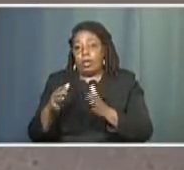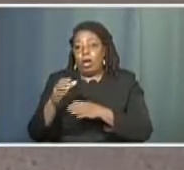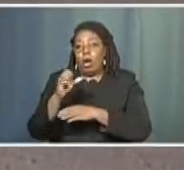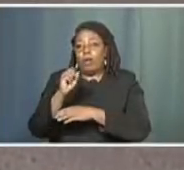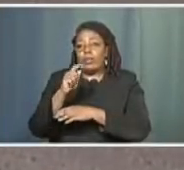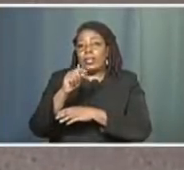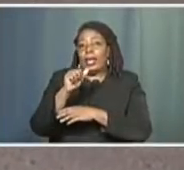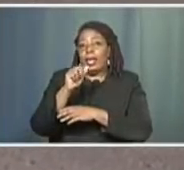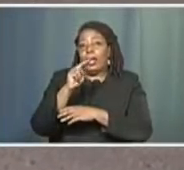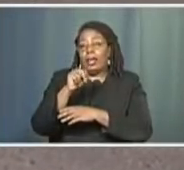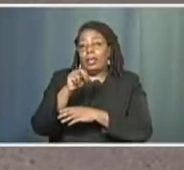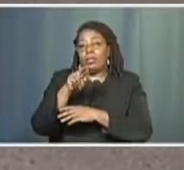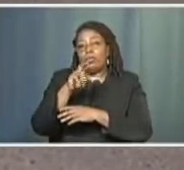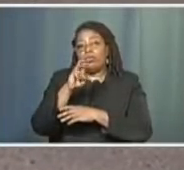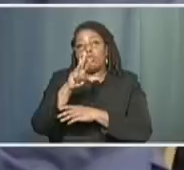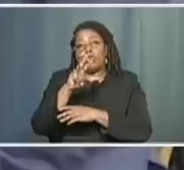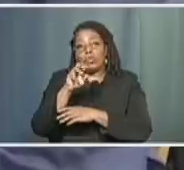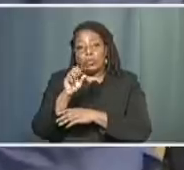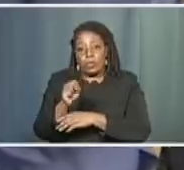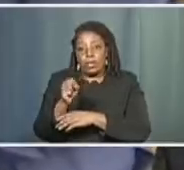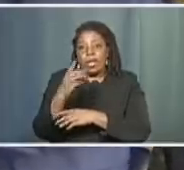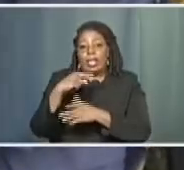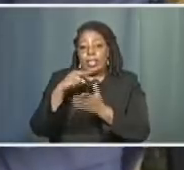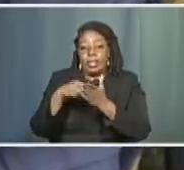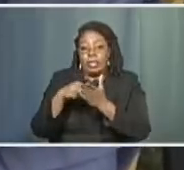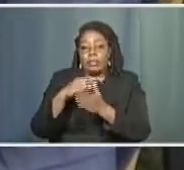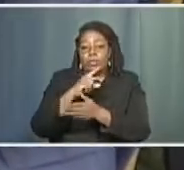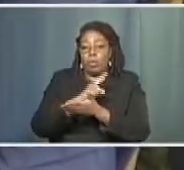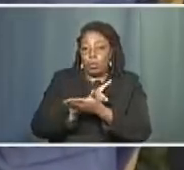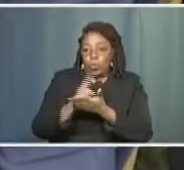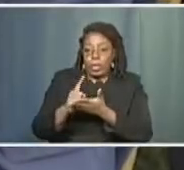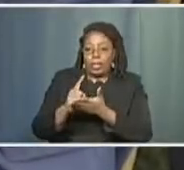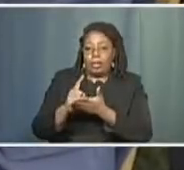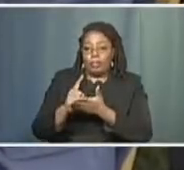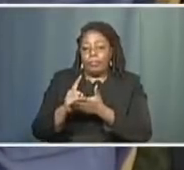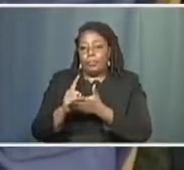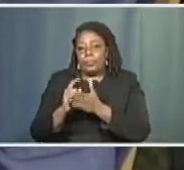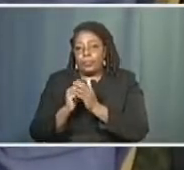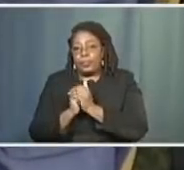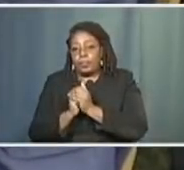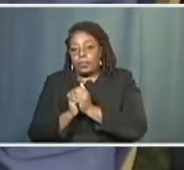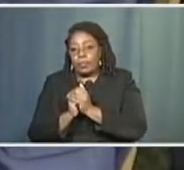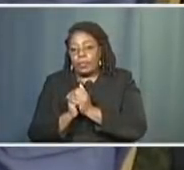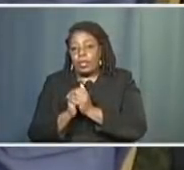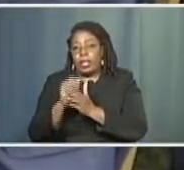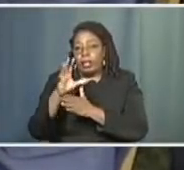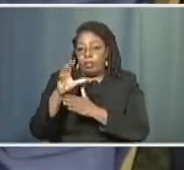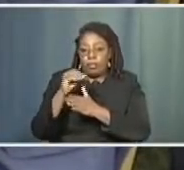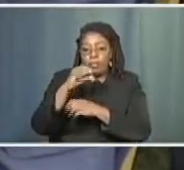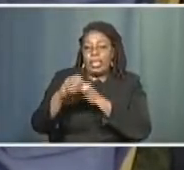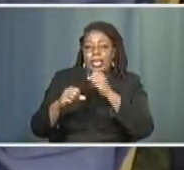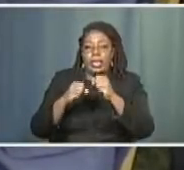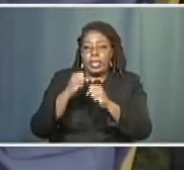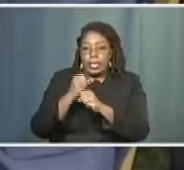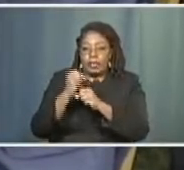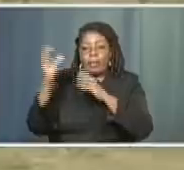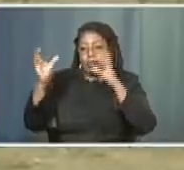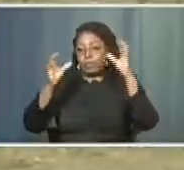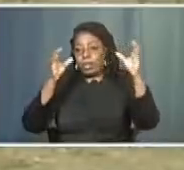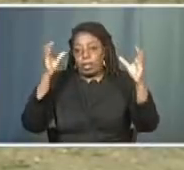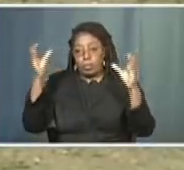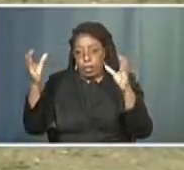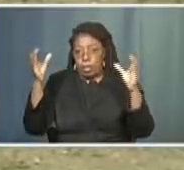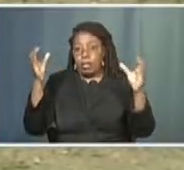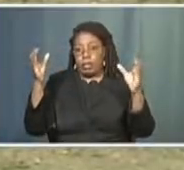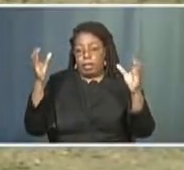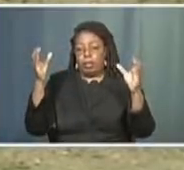School celebrating a major milestone this week, half a century of learning at their Yamacraw campus. Officials commemorating the